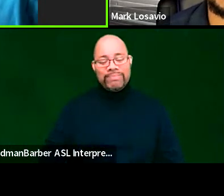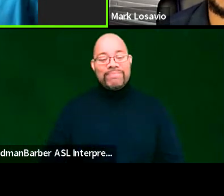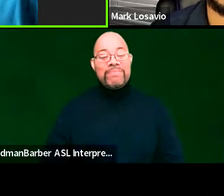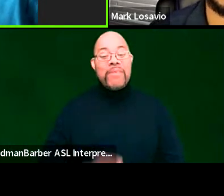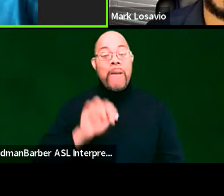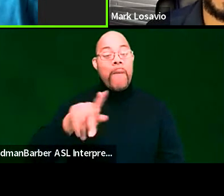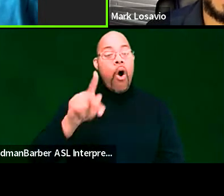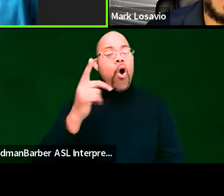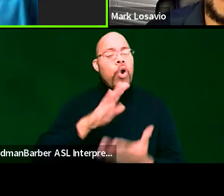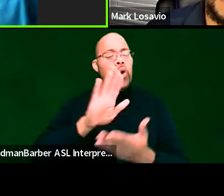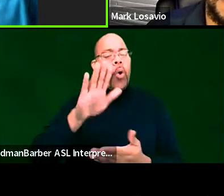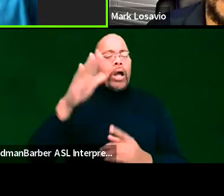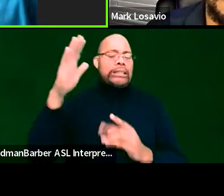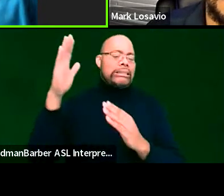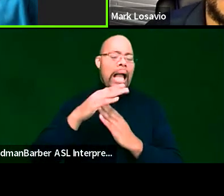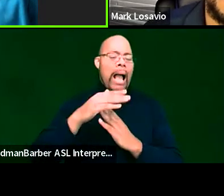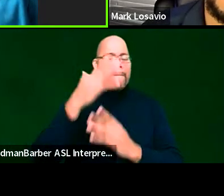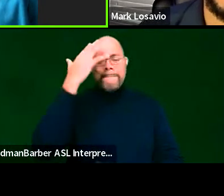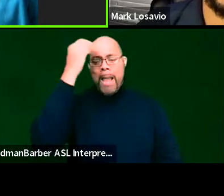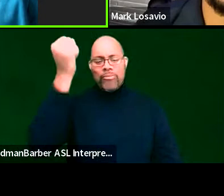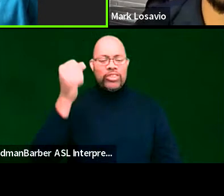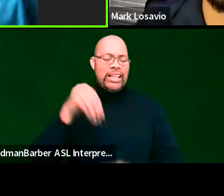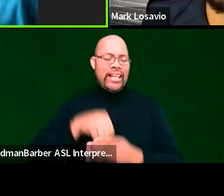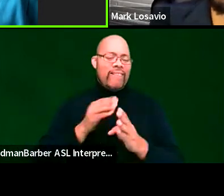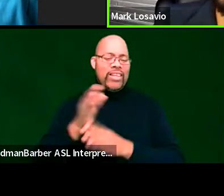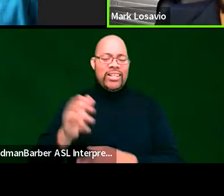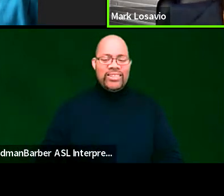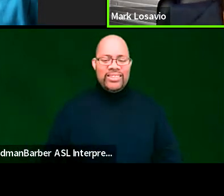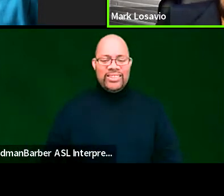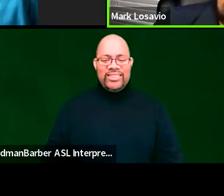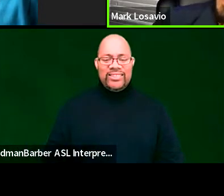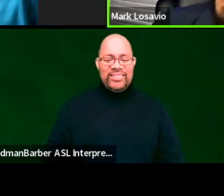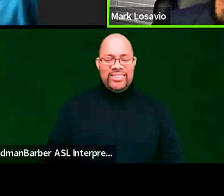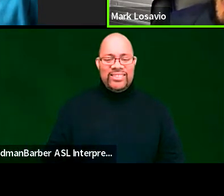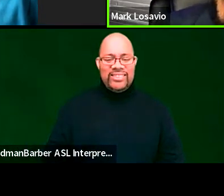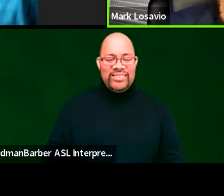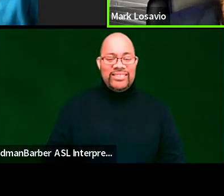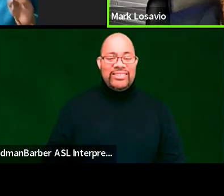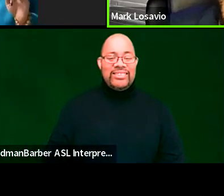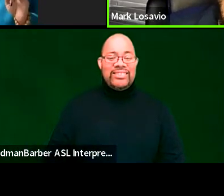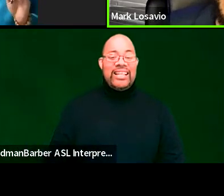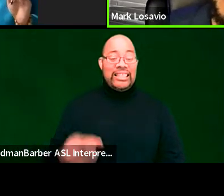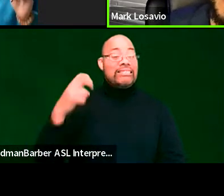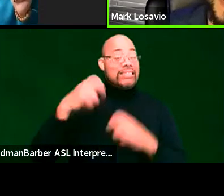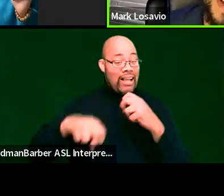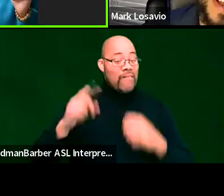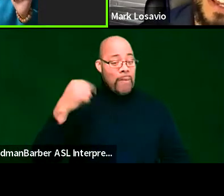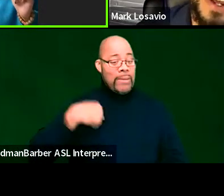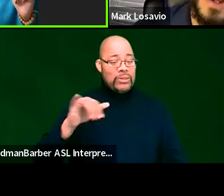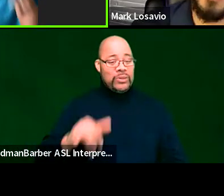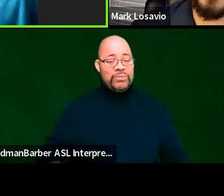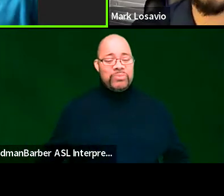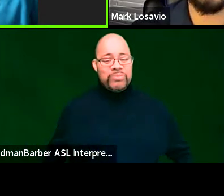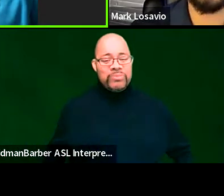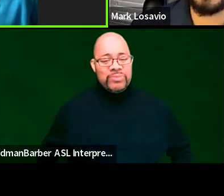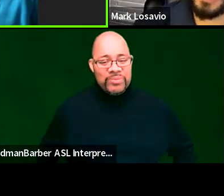Mark, what are your top three memories out in the field? That's another tough or one. Two. Or one.